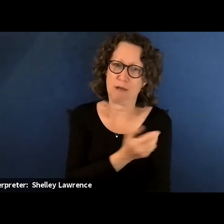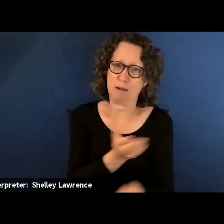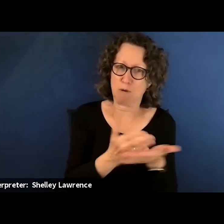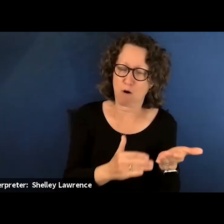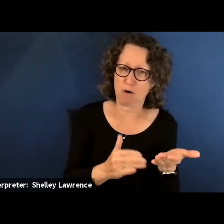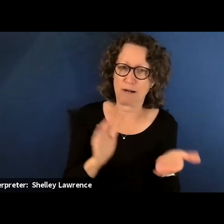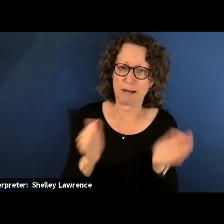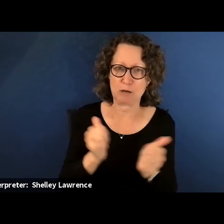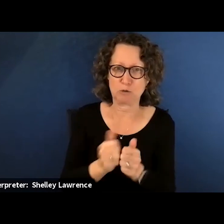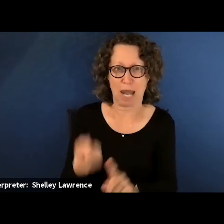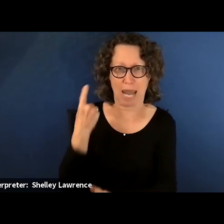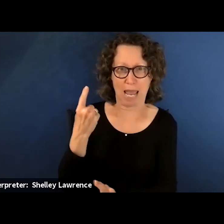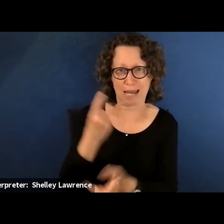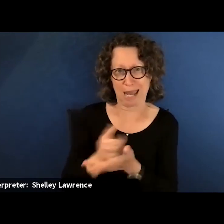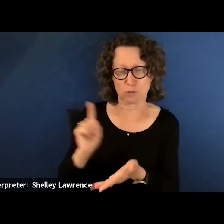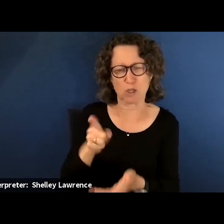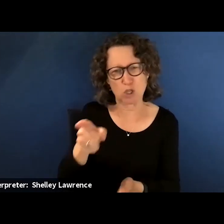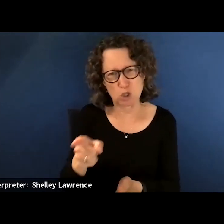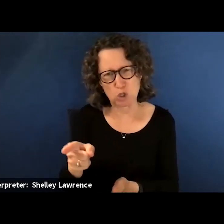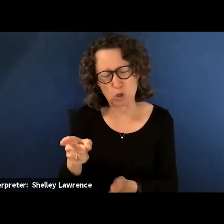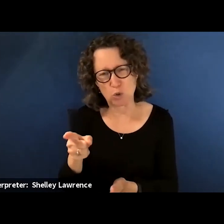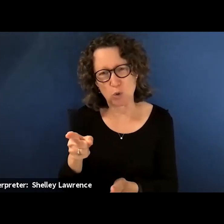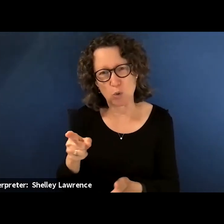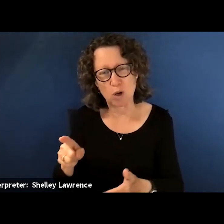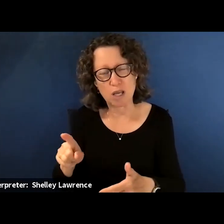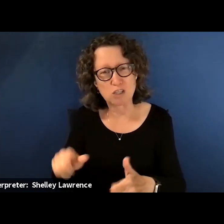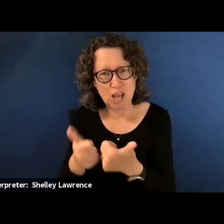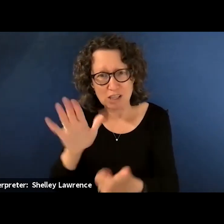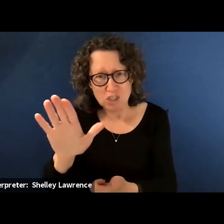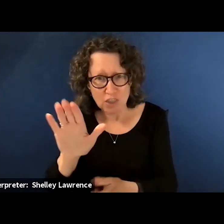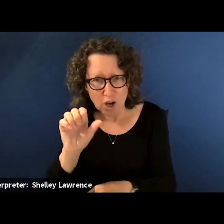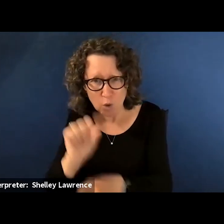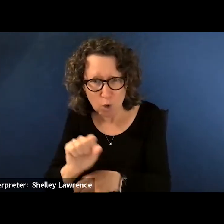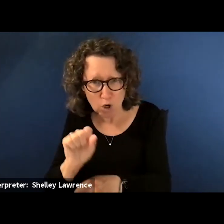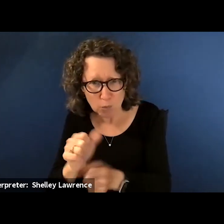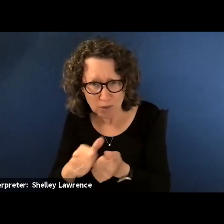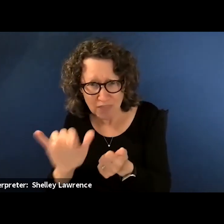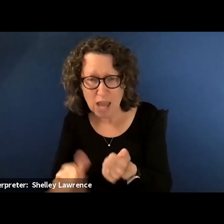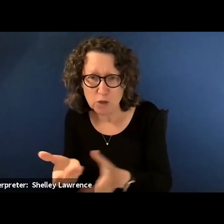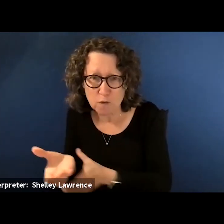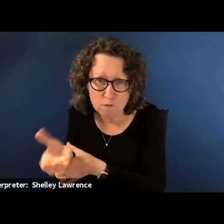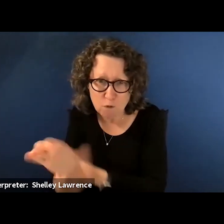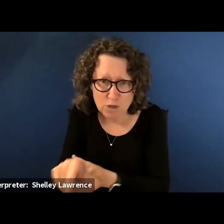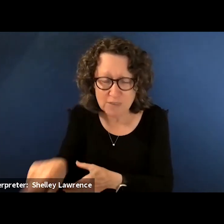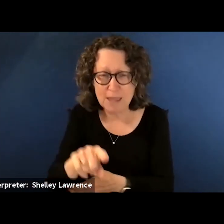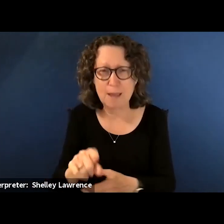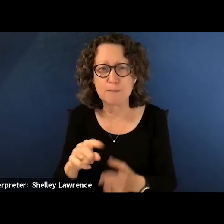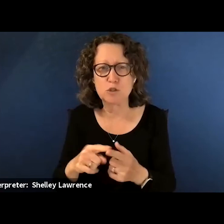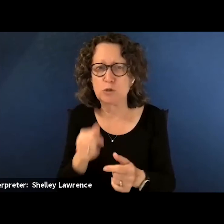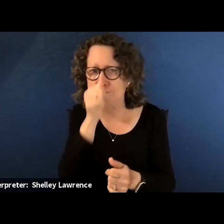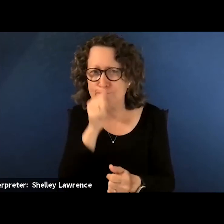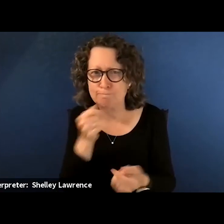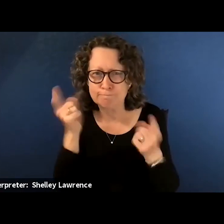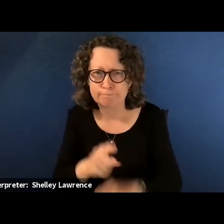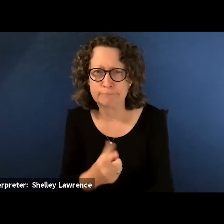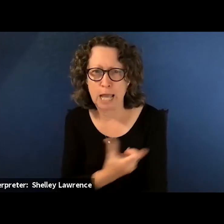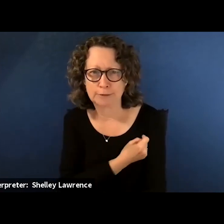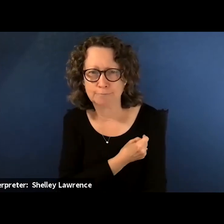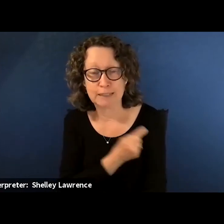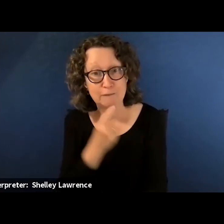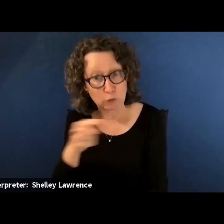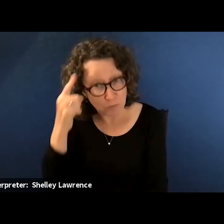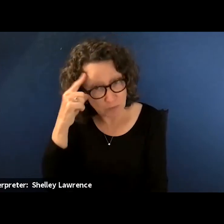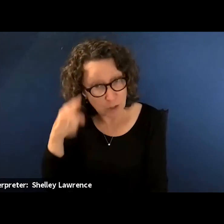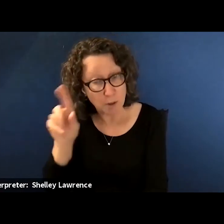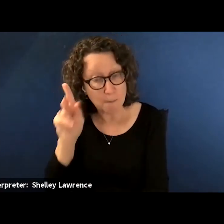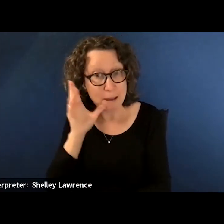last week. You put their jobs on the line. You coerce them and force them into compliance. If you think parents that you